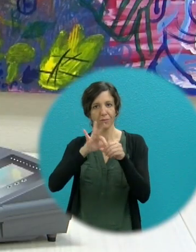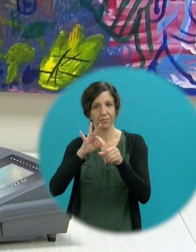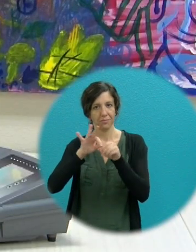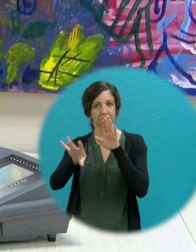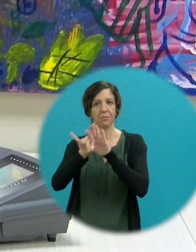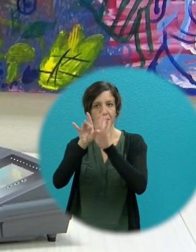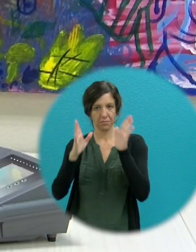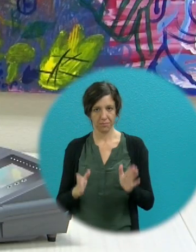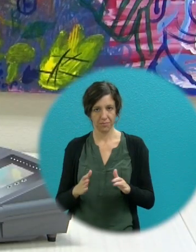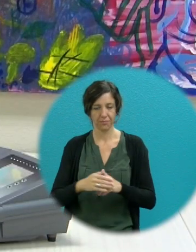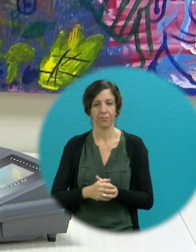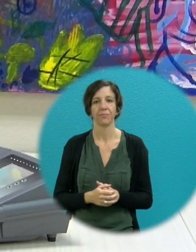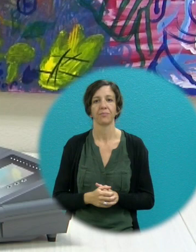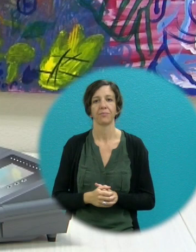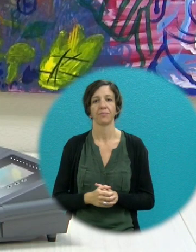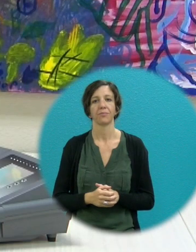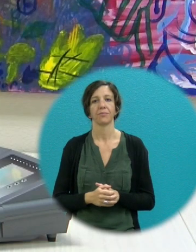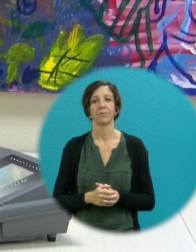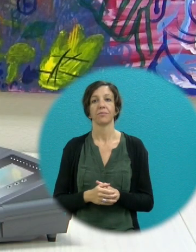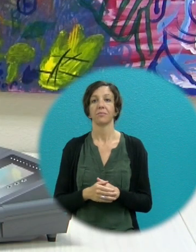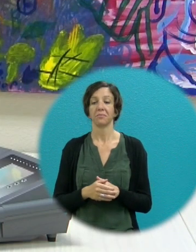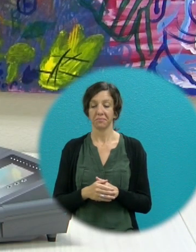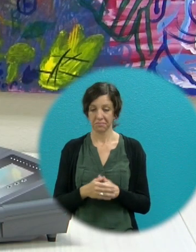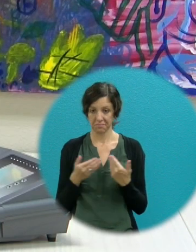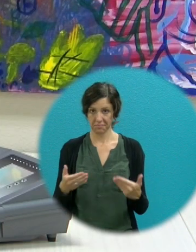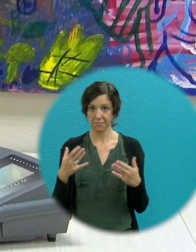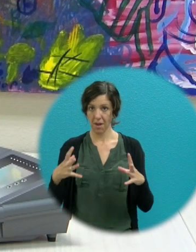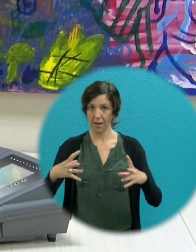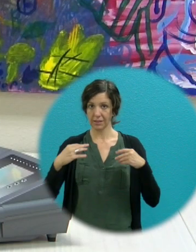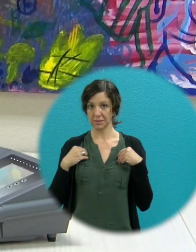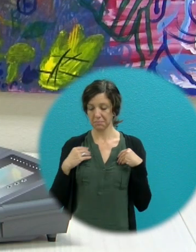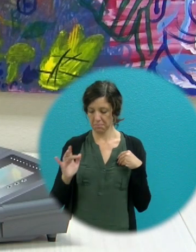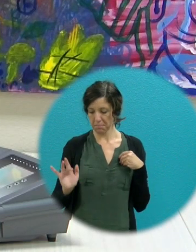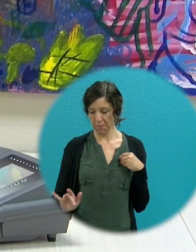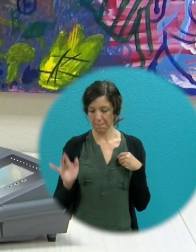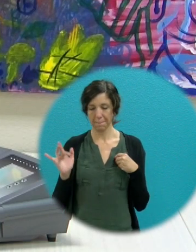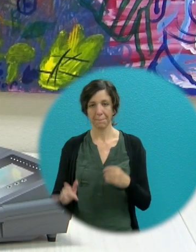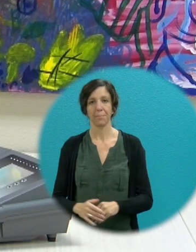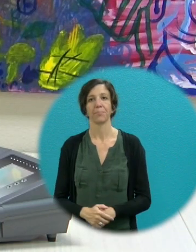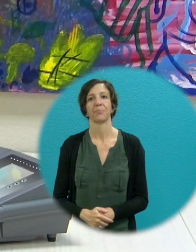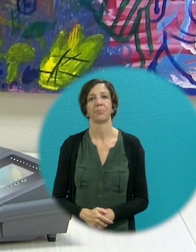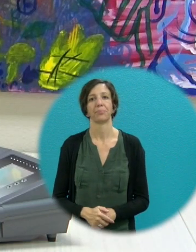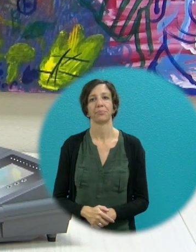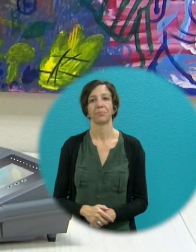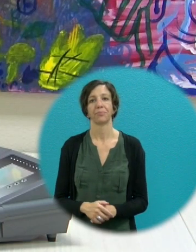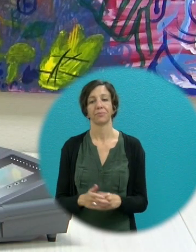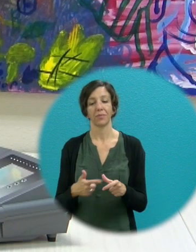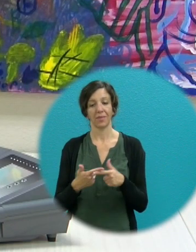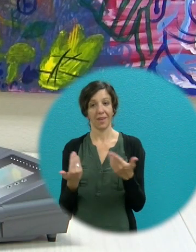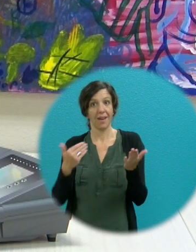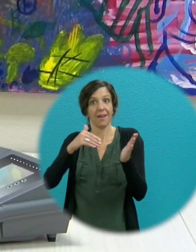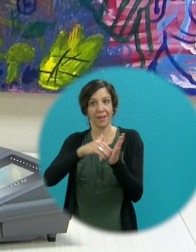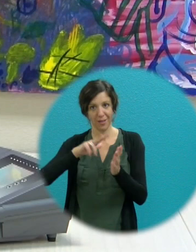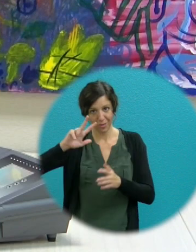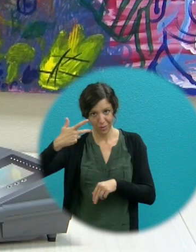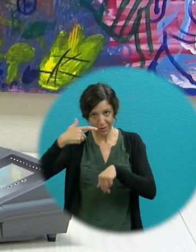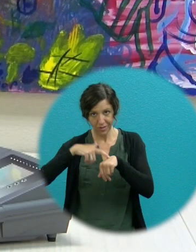State. And we can accept the page. House of Representatives of the United States. And you press cast ballot one more